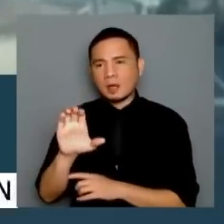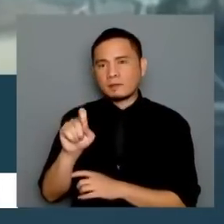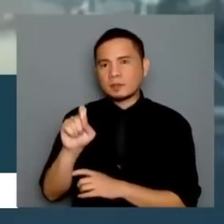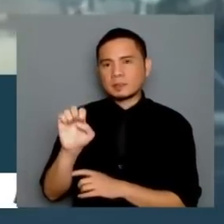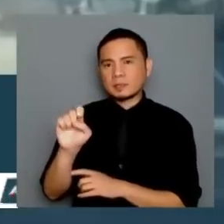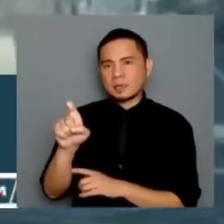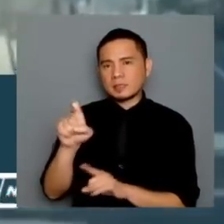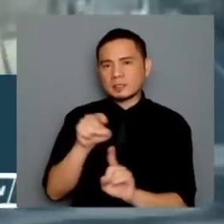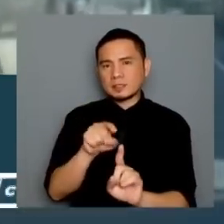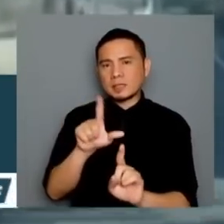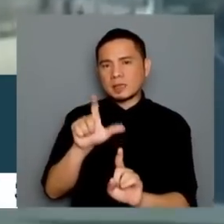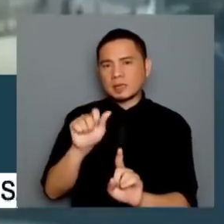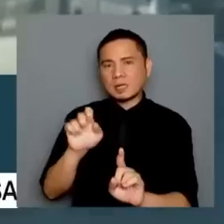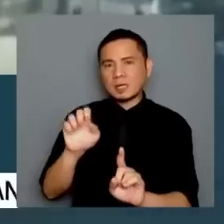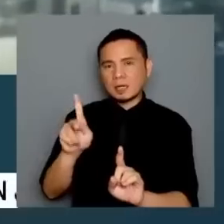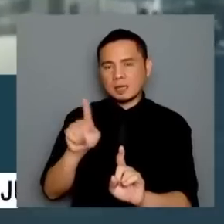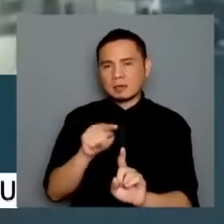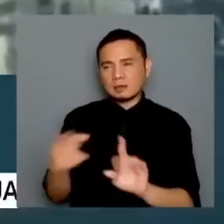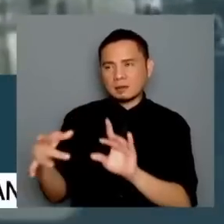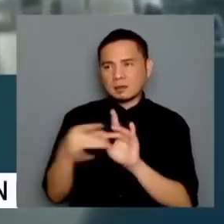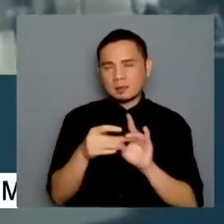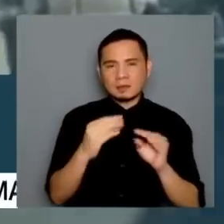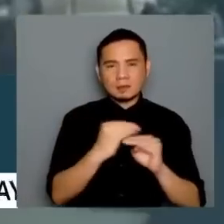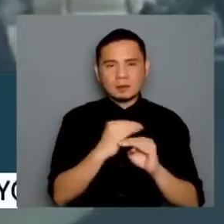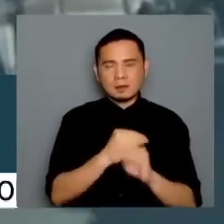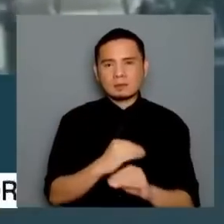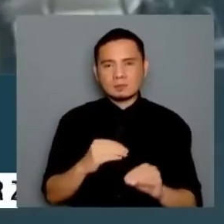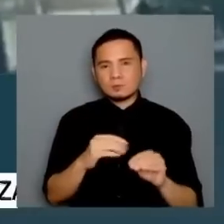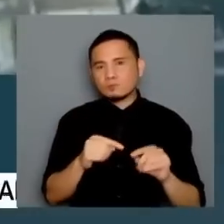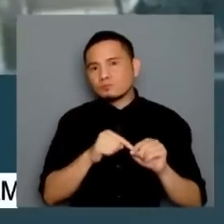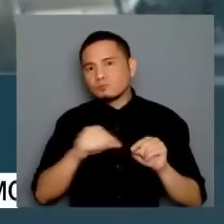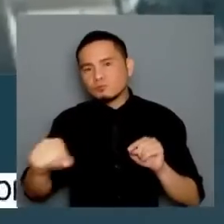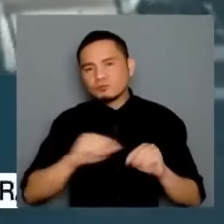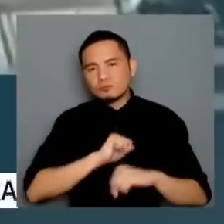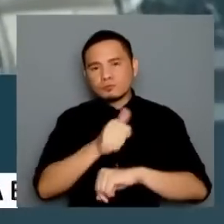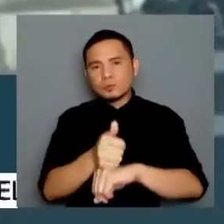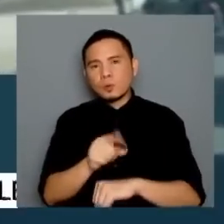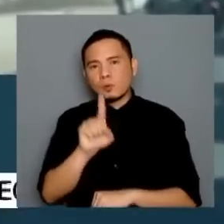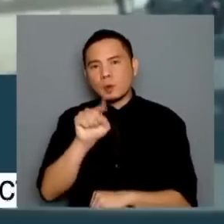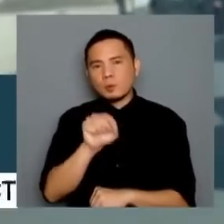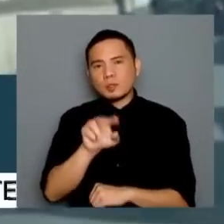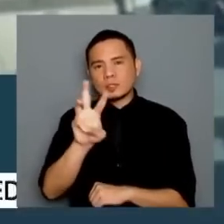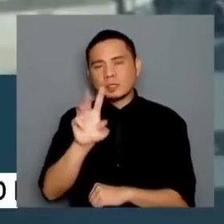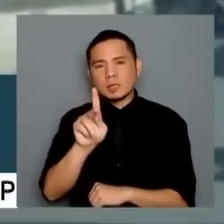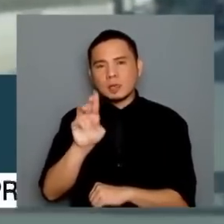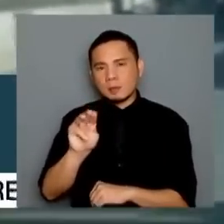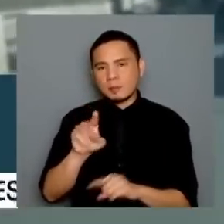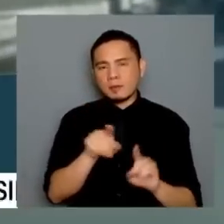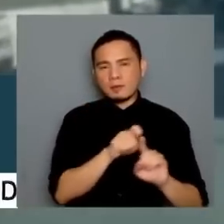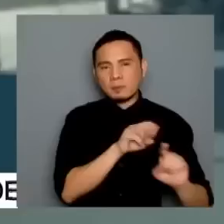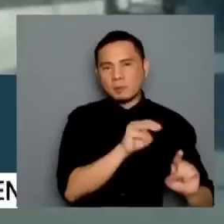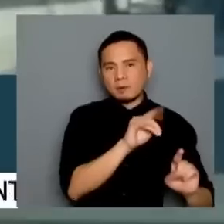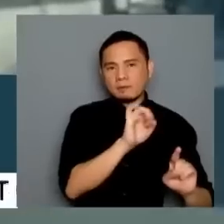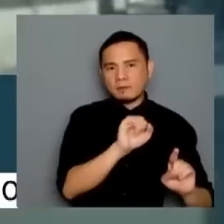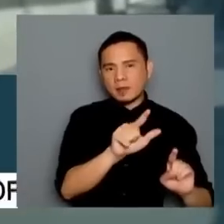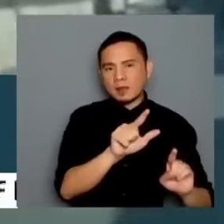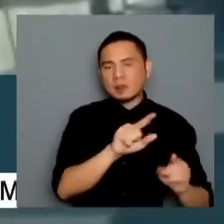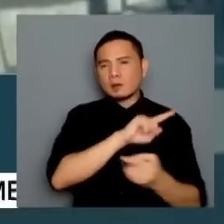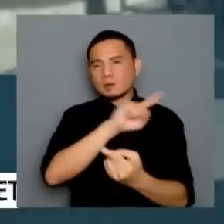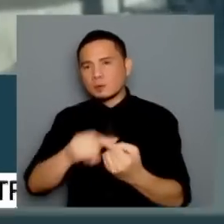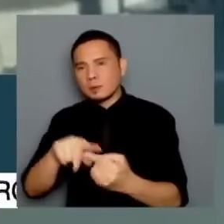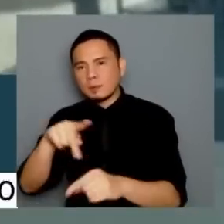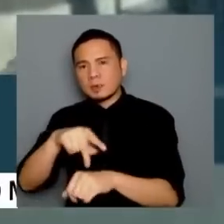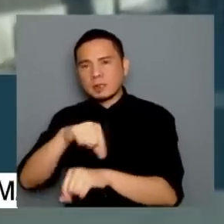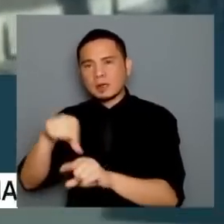which extended the expressway at 1.6 kilometers from Merville to Airport View in Parañaque. The